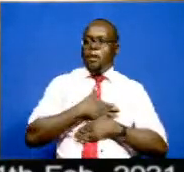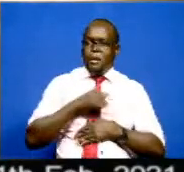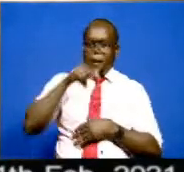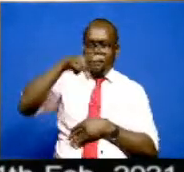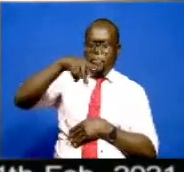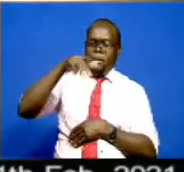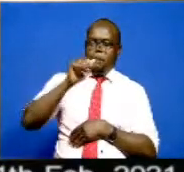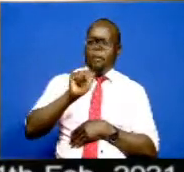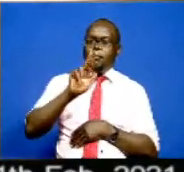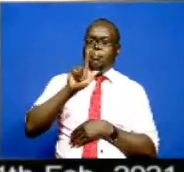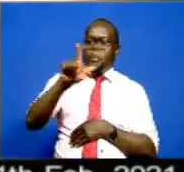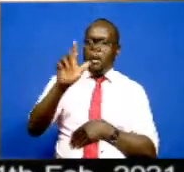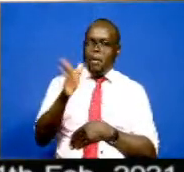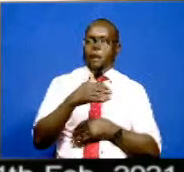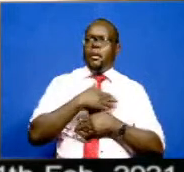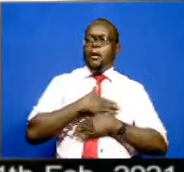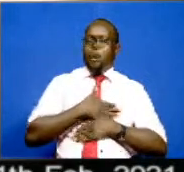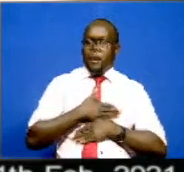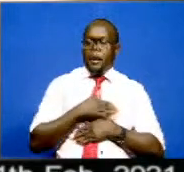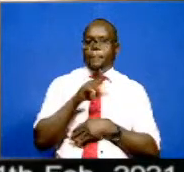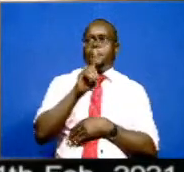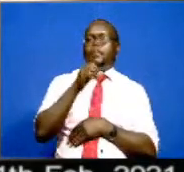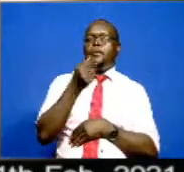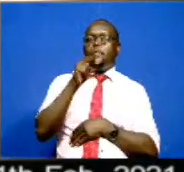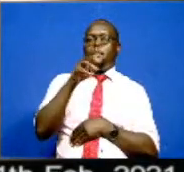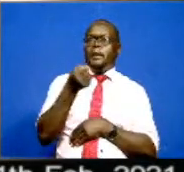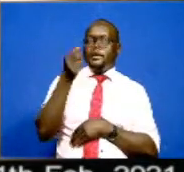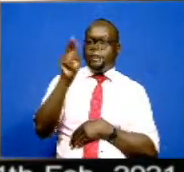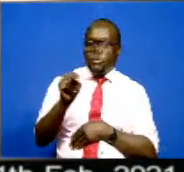Abur MP, the Honourable Danson Mwashako